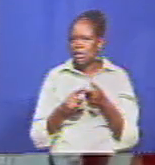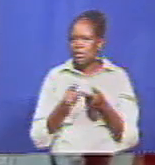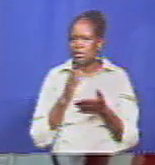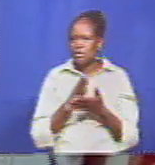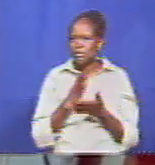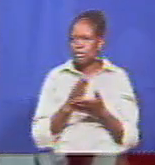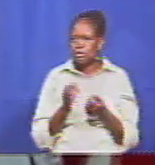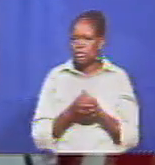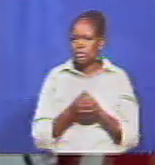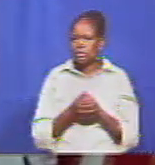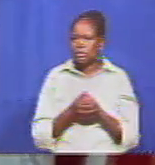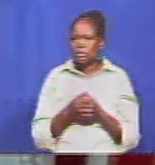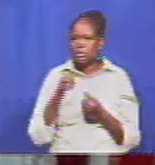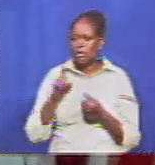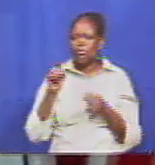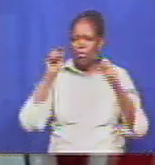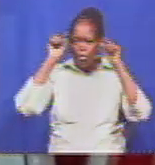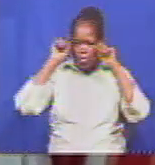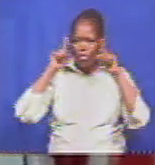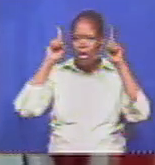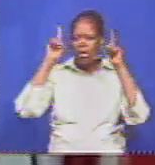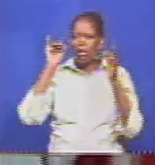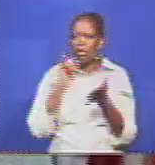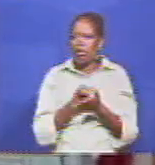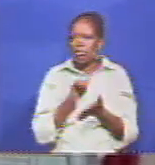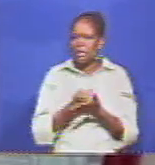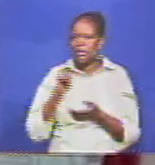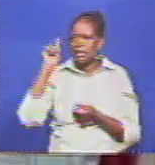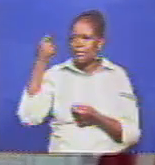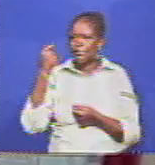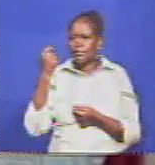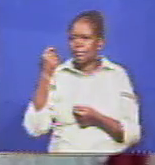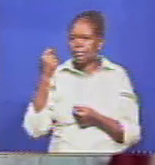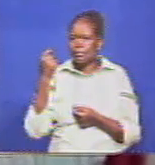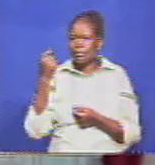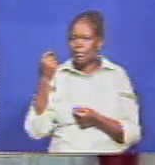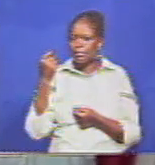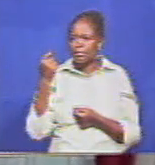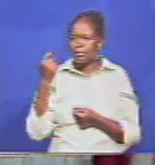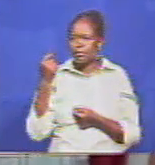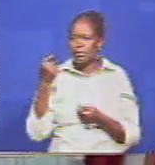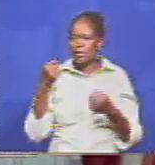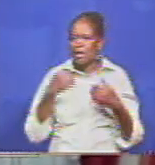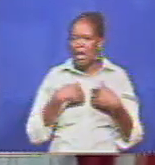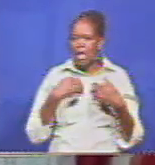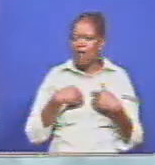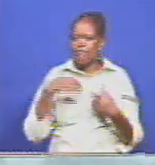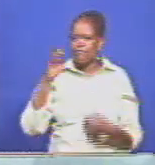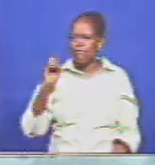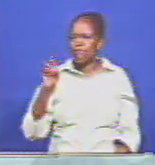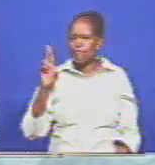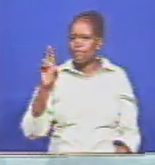that he discovered mm-hmm. that here in Kenya there is an Orthodox church. Mm-hmm.